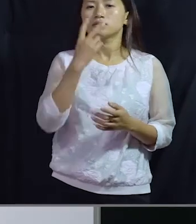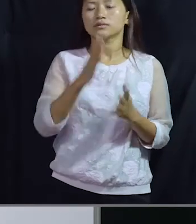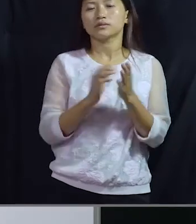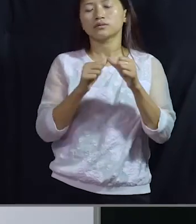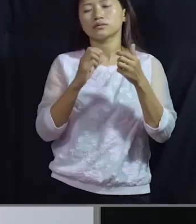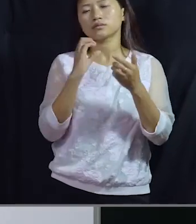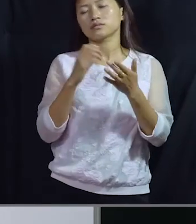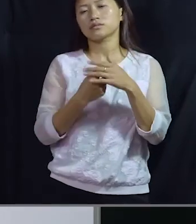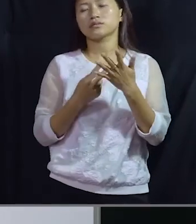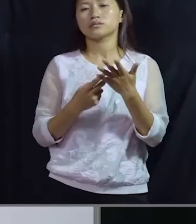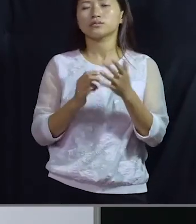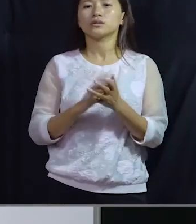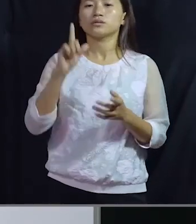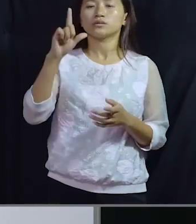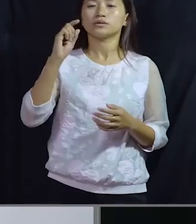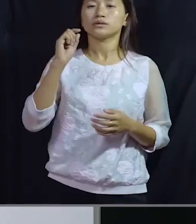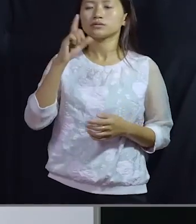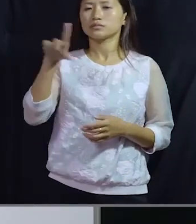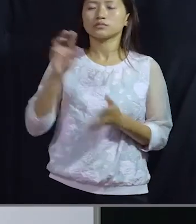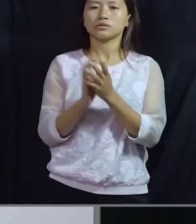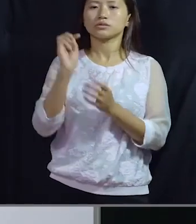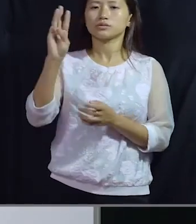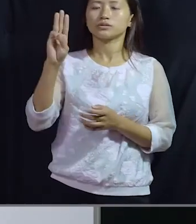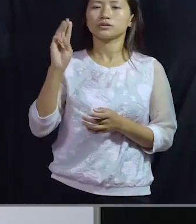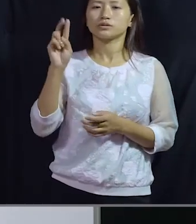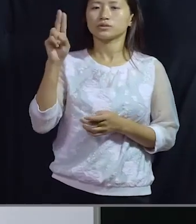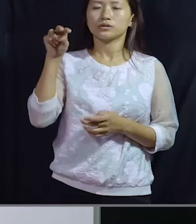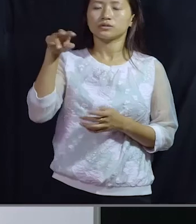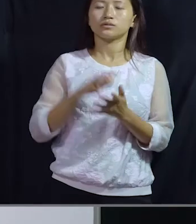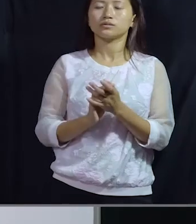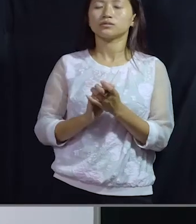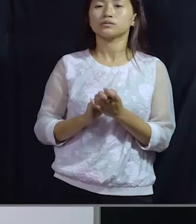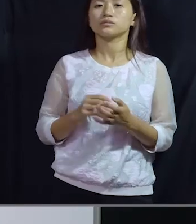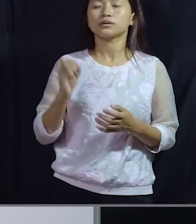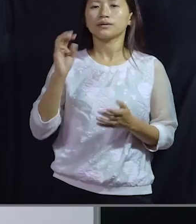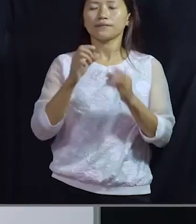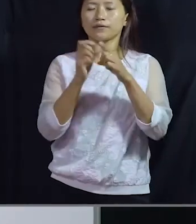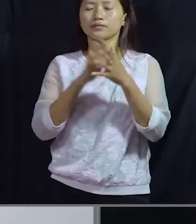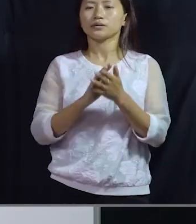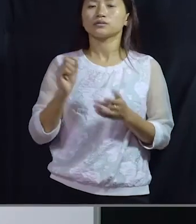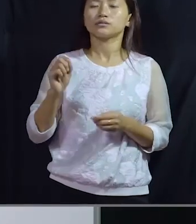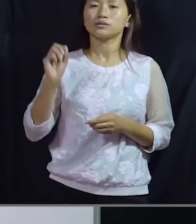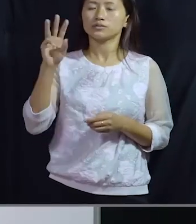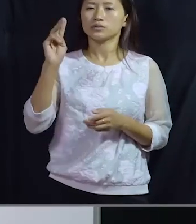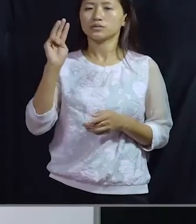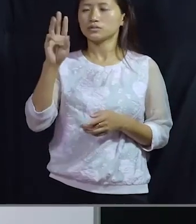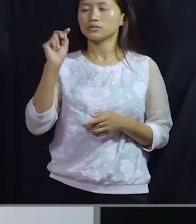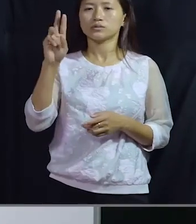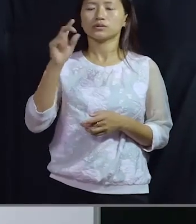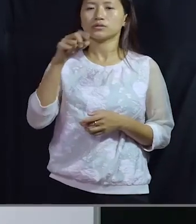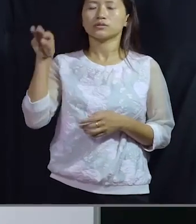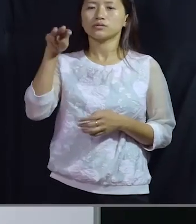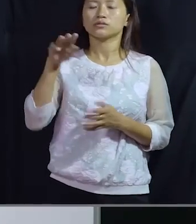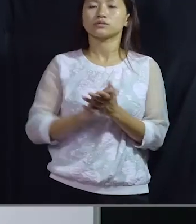side you have land and building 1,20,000, stock 6,000, debtors 24,000, plant and machinery